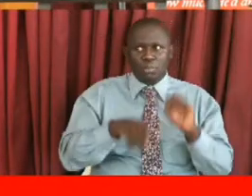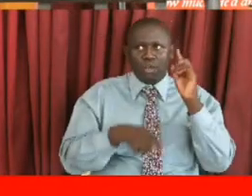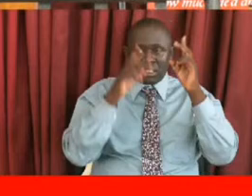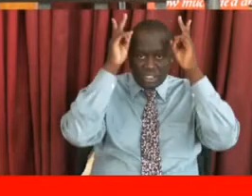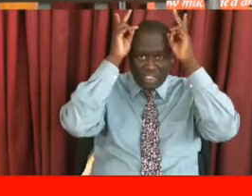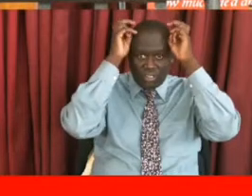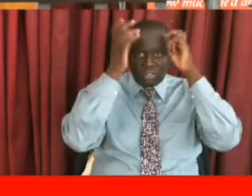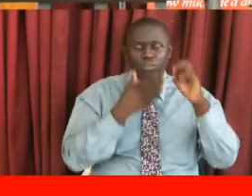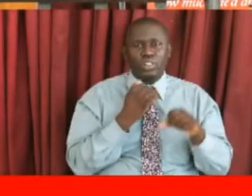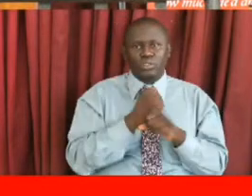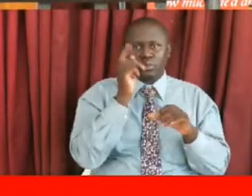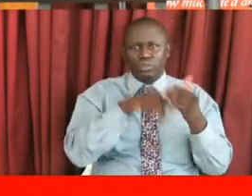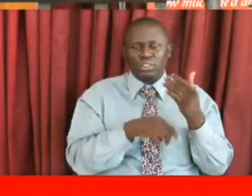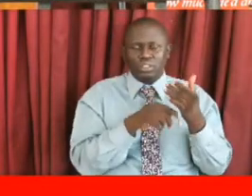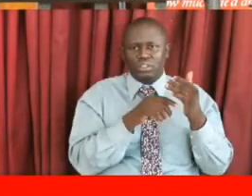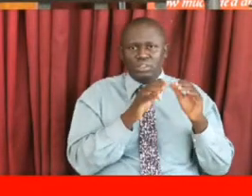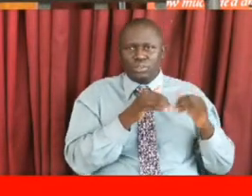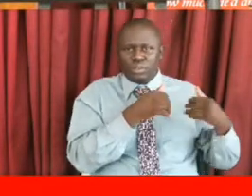from